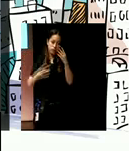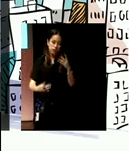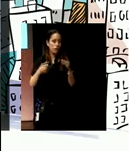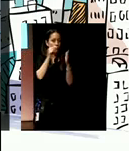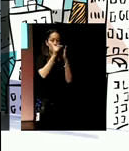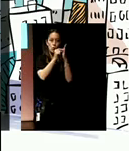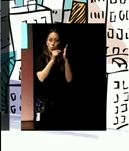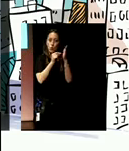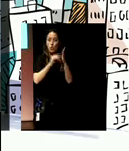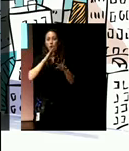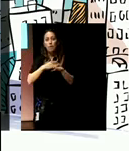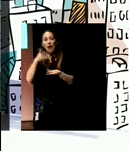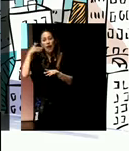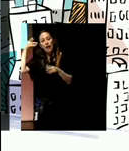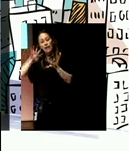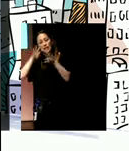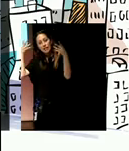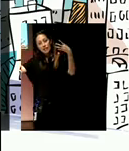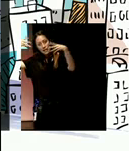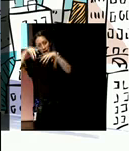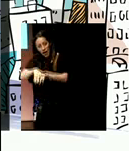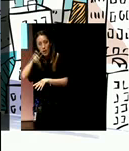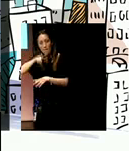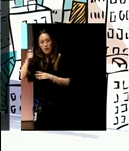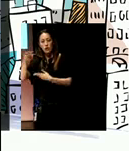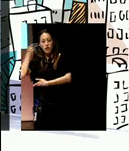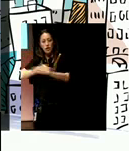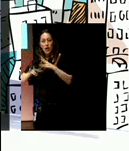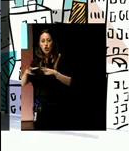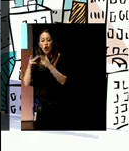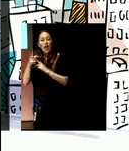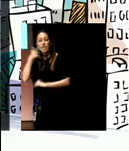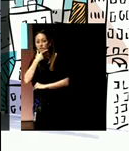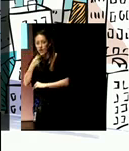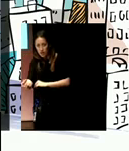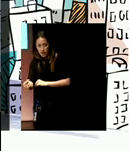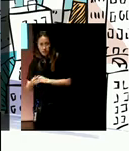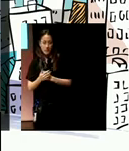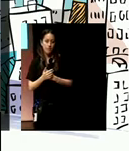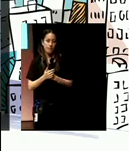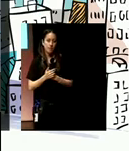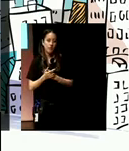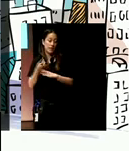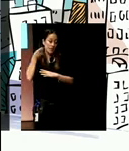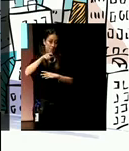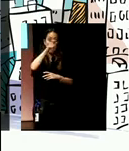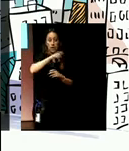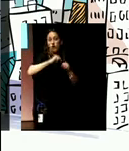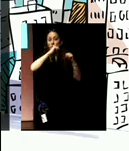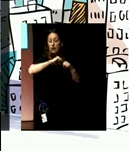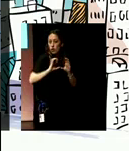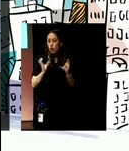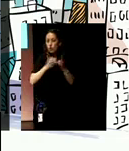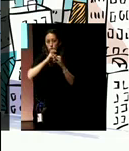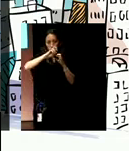training, all the aspects which will make easier the integration of people